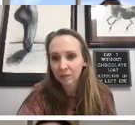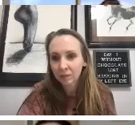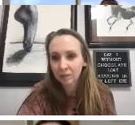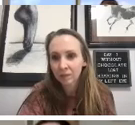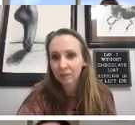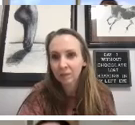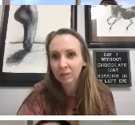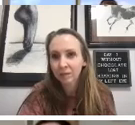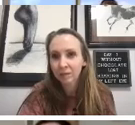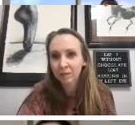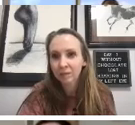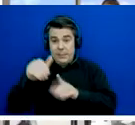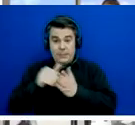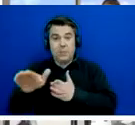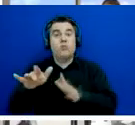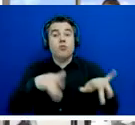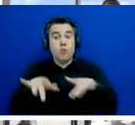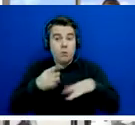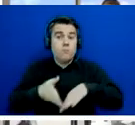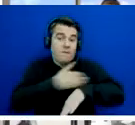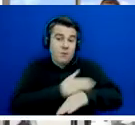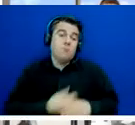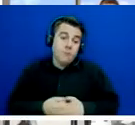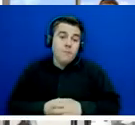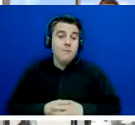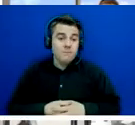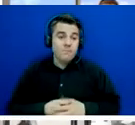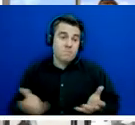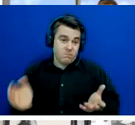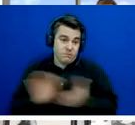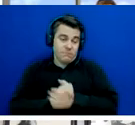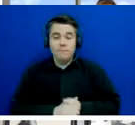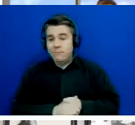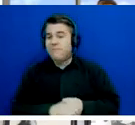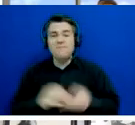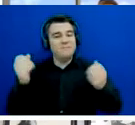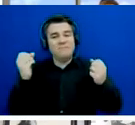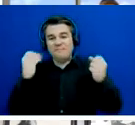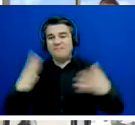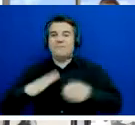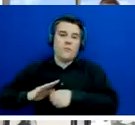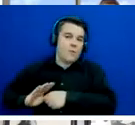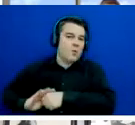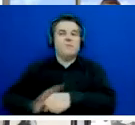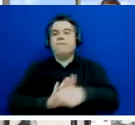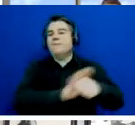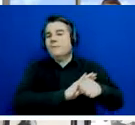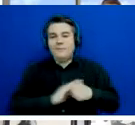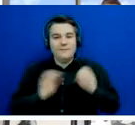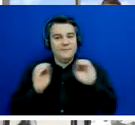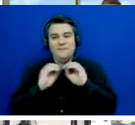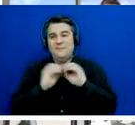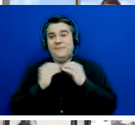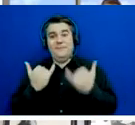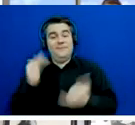you recordings from the previous ones. So, we all have a lot on our plates. Seems like we all have even more on our plates these days, right?